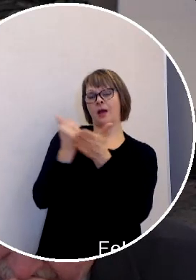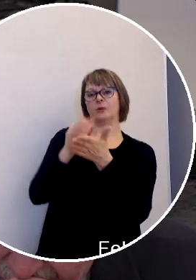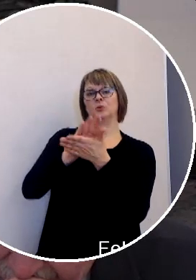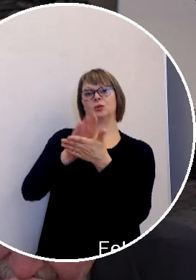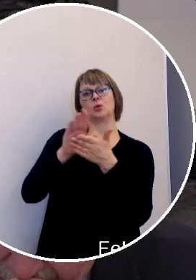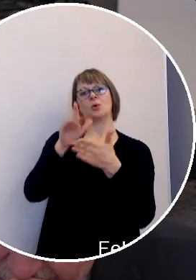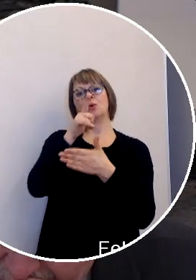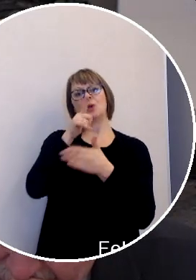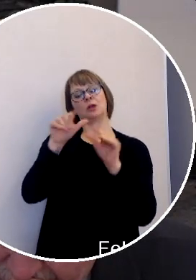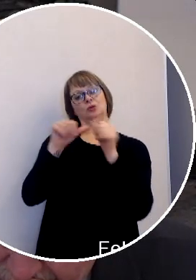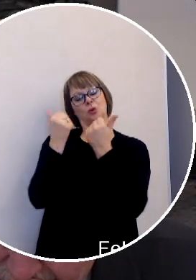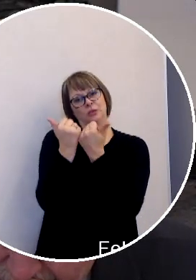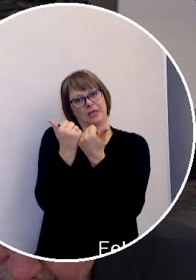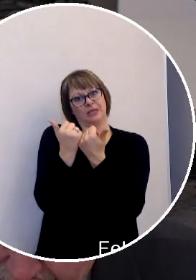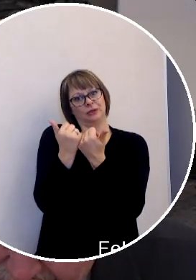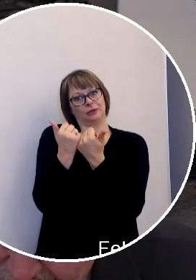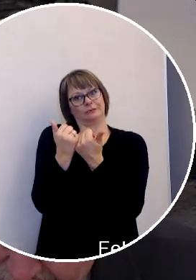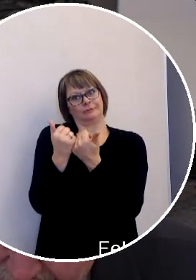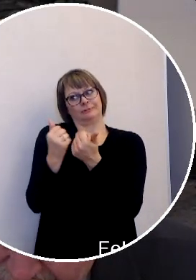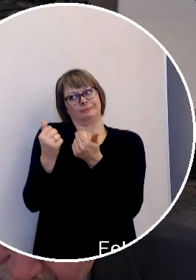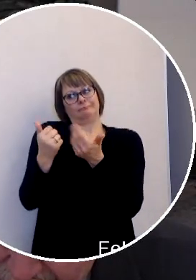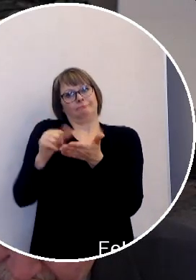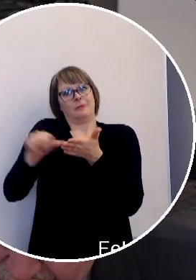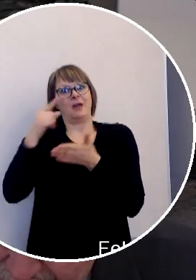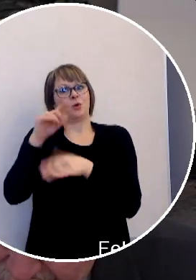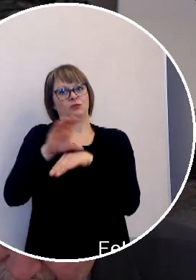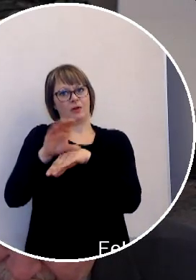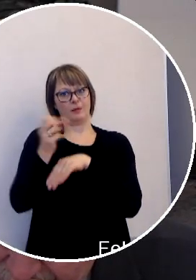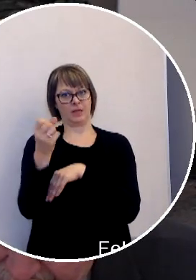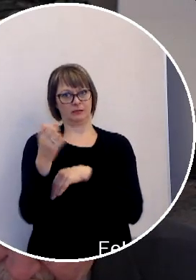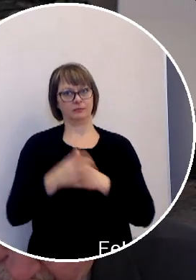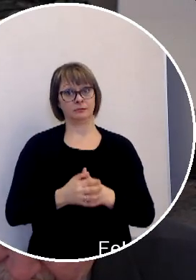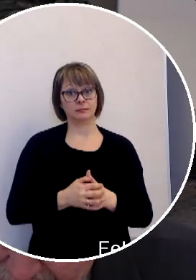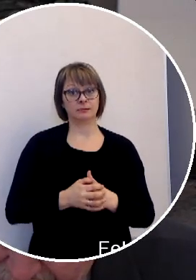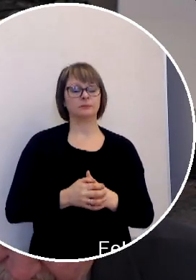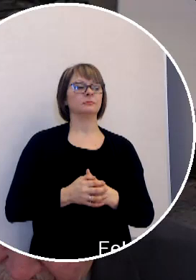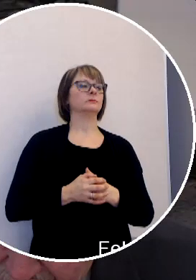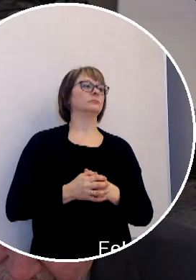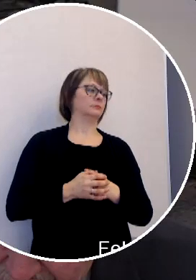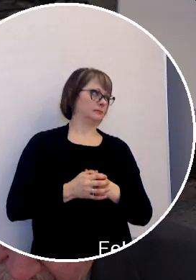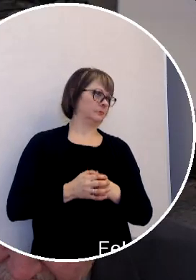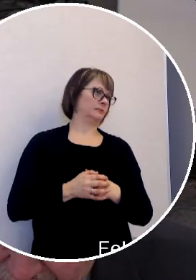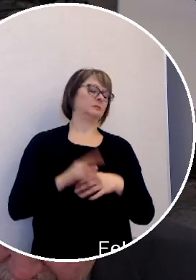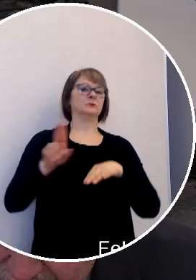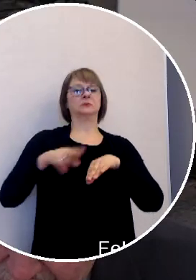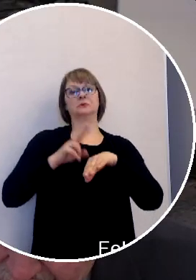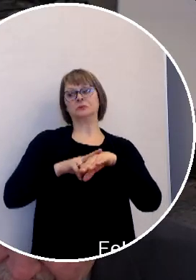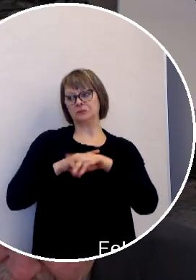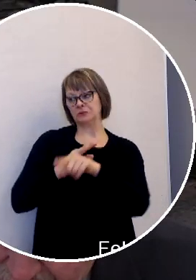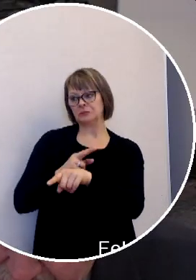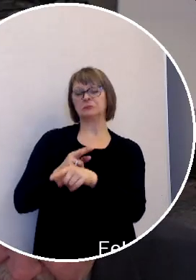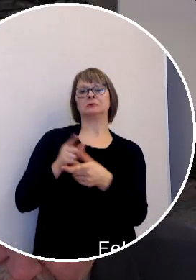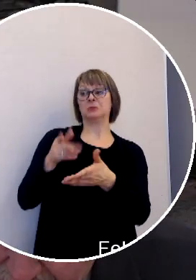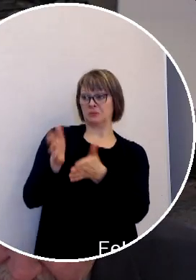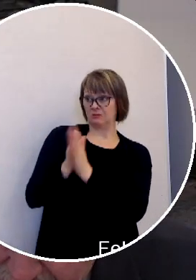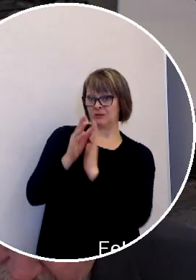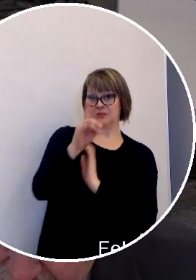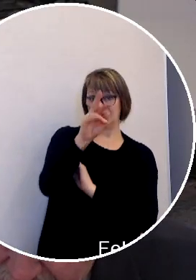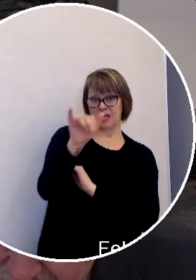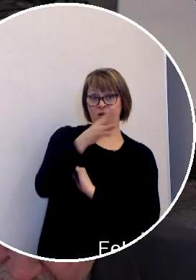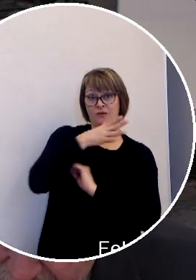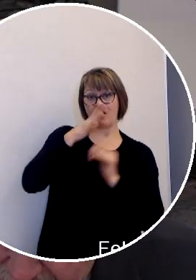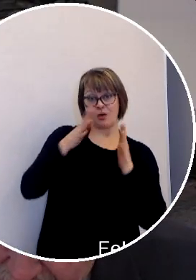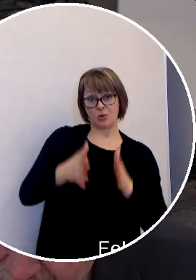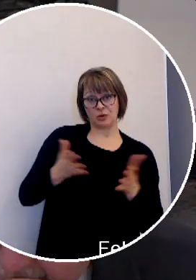Lunch Association cover the extra cost of chocolate milk. Saputo, of course, will be looking for the Dairy Farmers Newfoundland